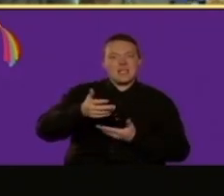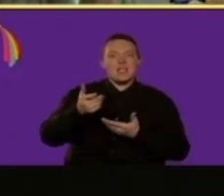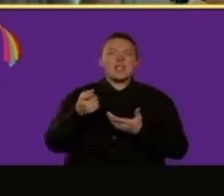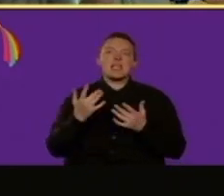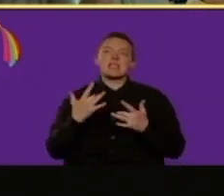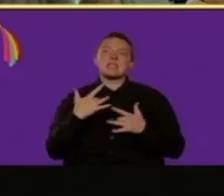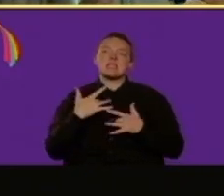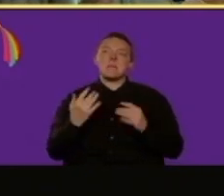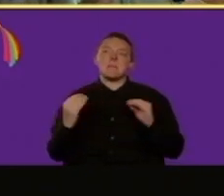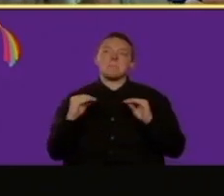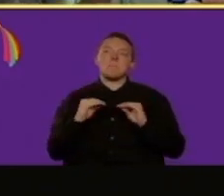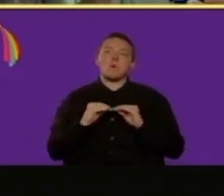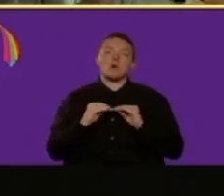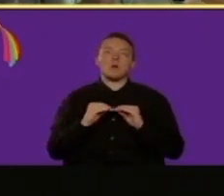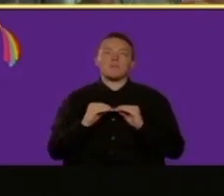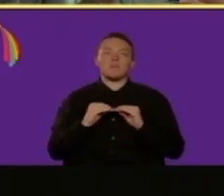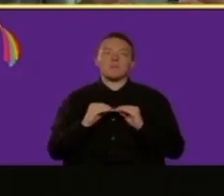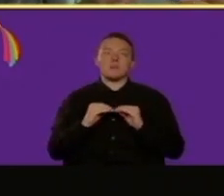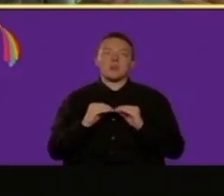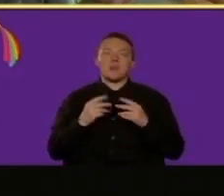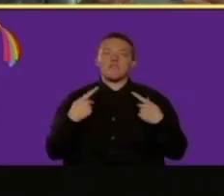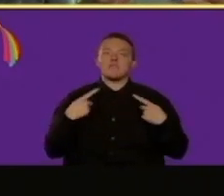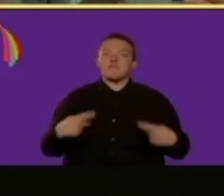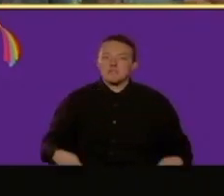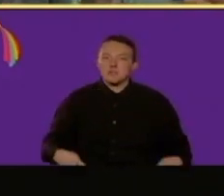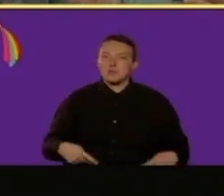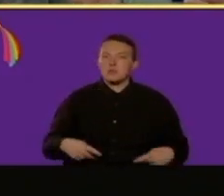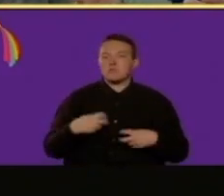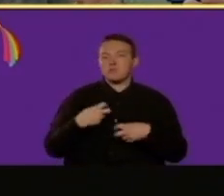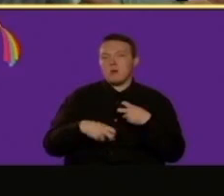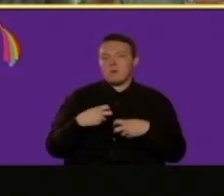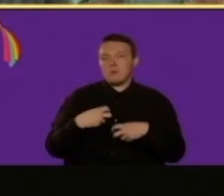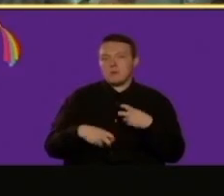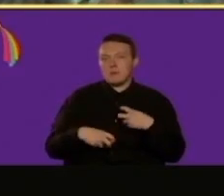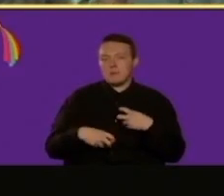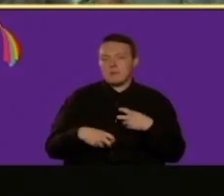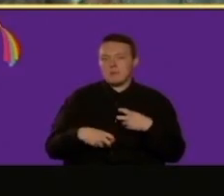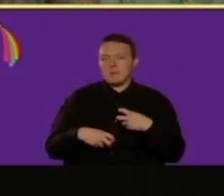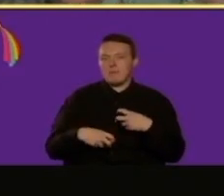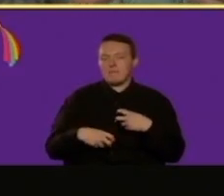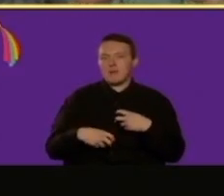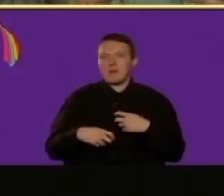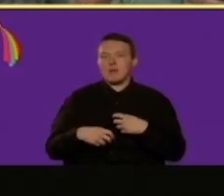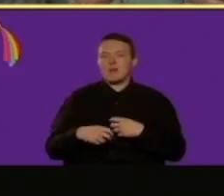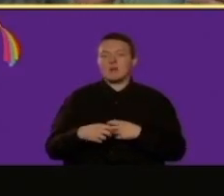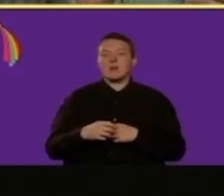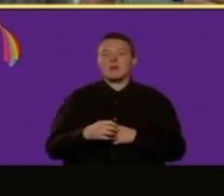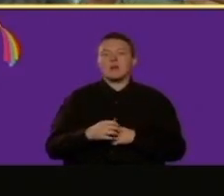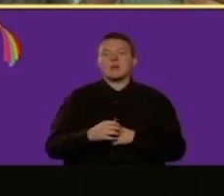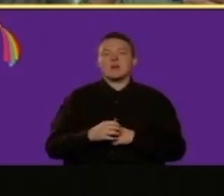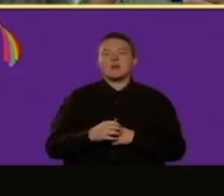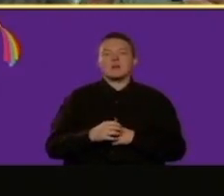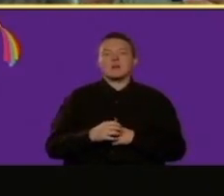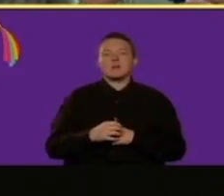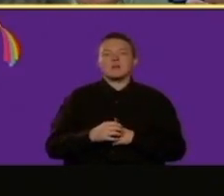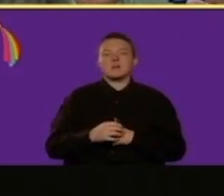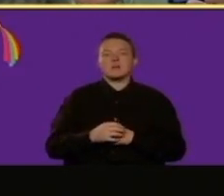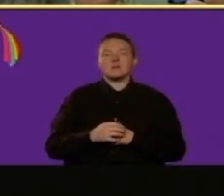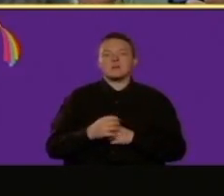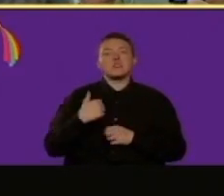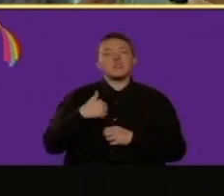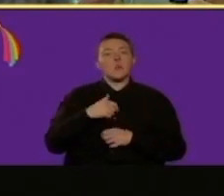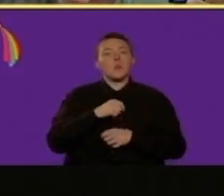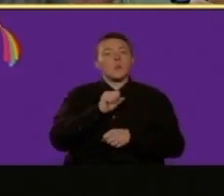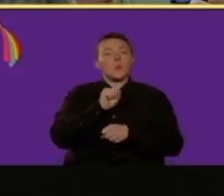too fast for them because they needed to do things slowly and with fewer distractions